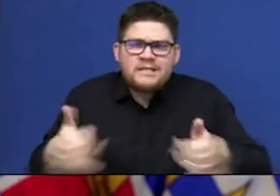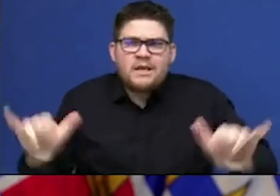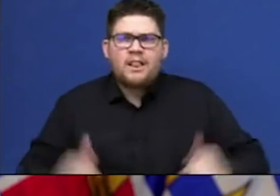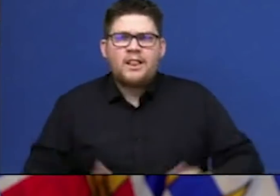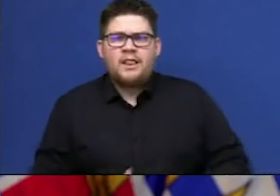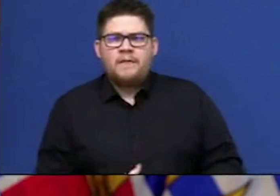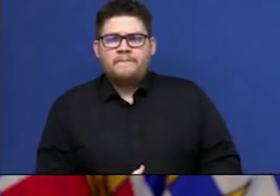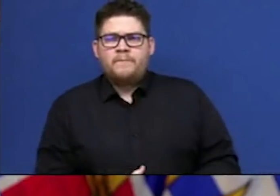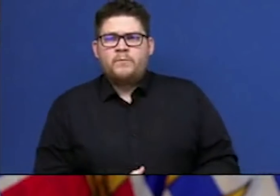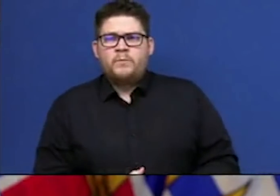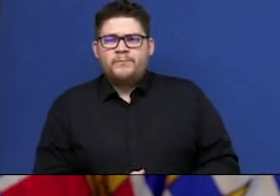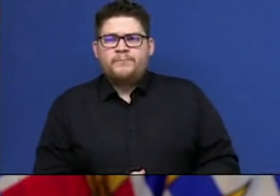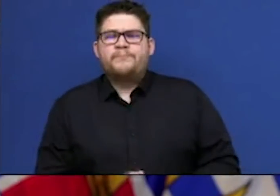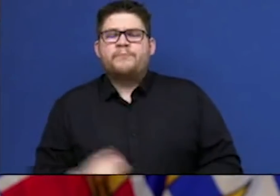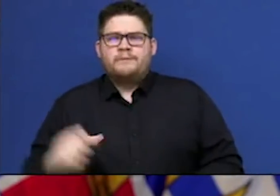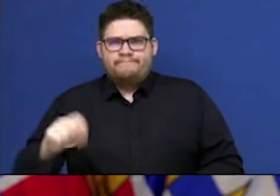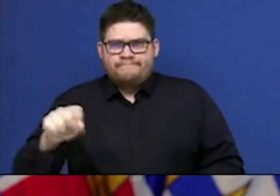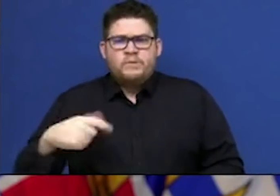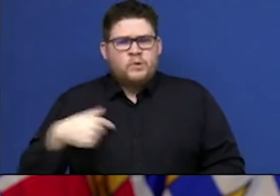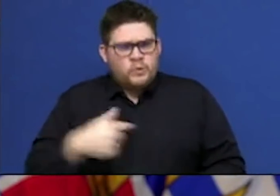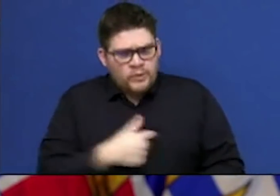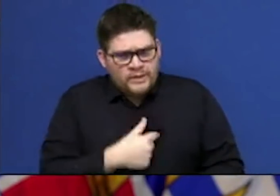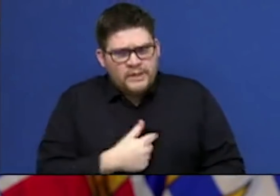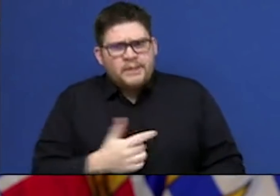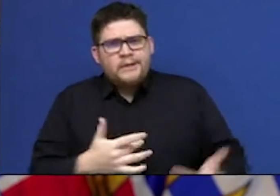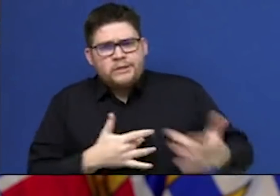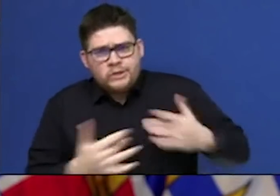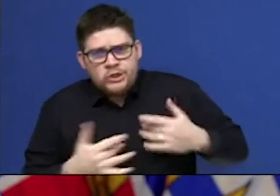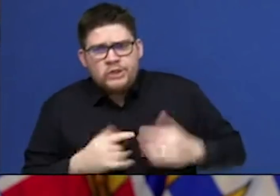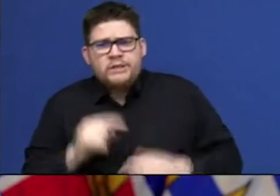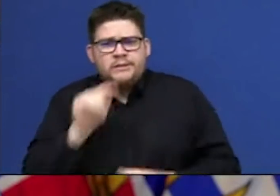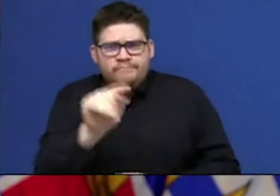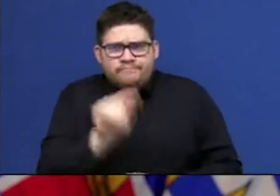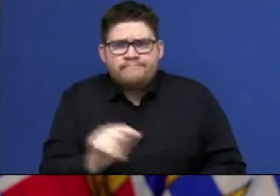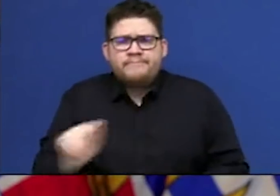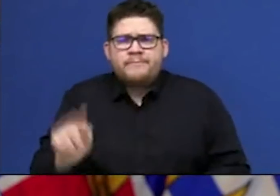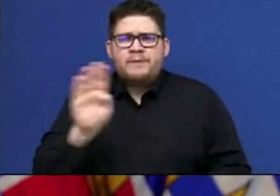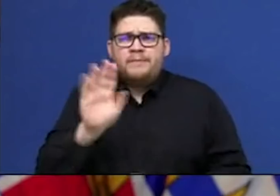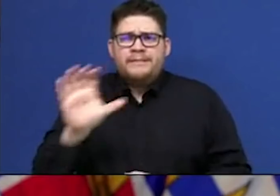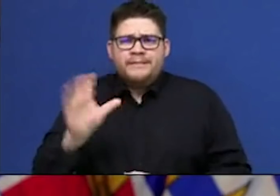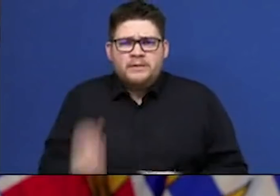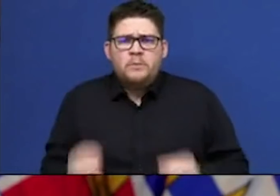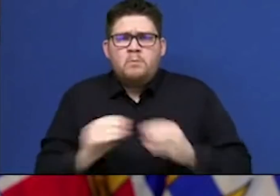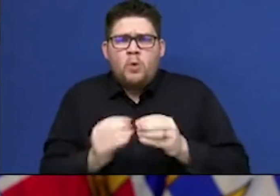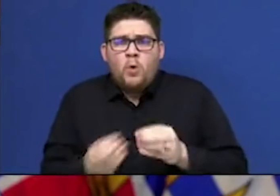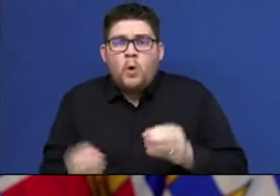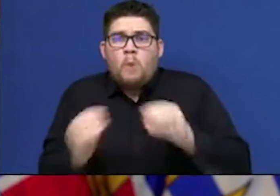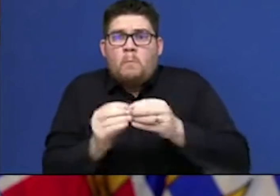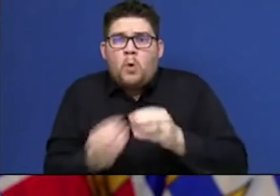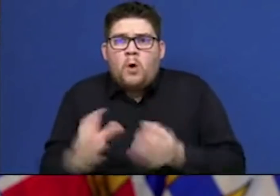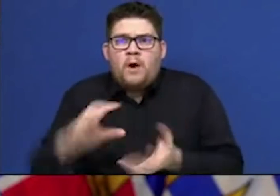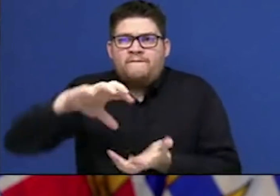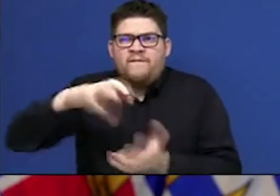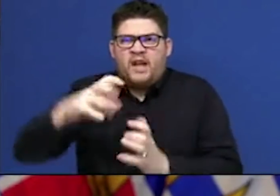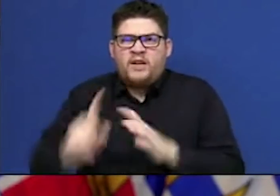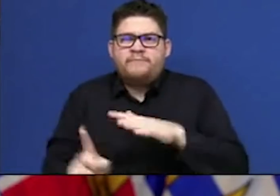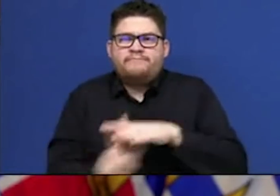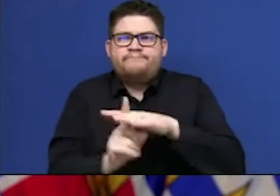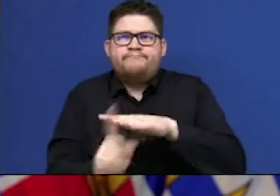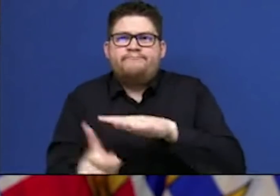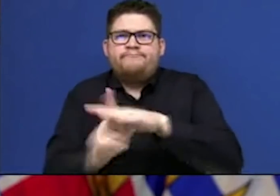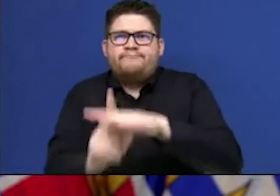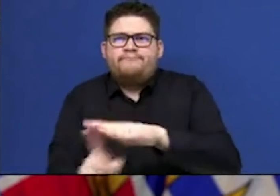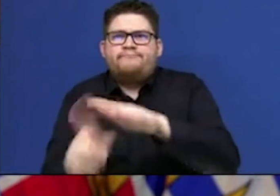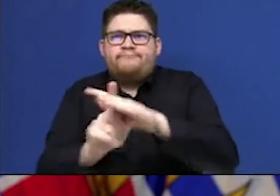driving much of our current transmission, and I'll speak to that in a minute. To date, and I know Minister Dix will talk a bit more about